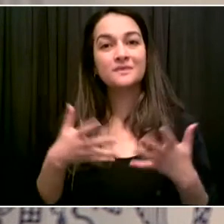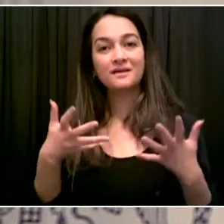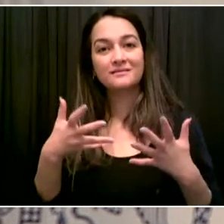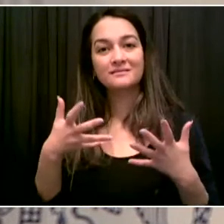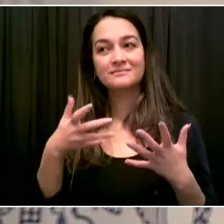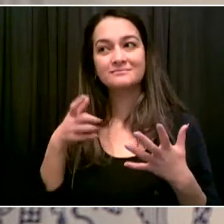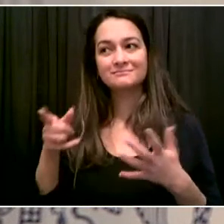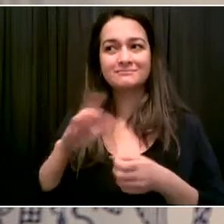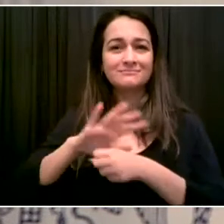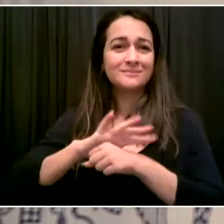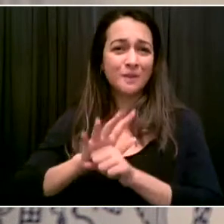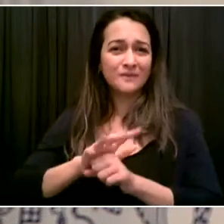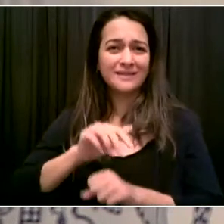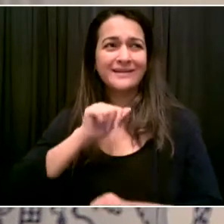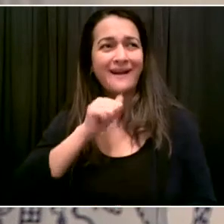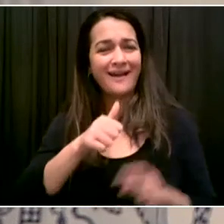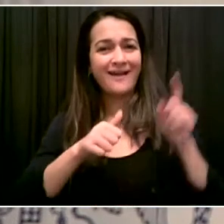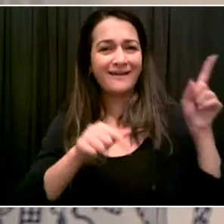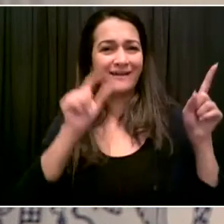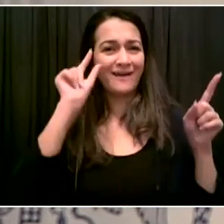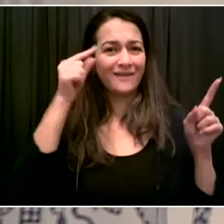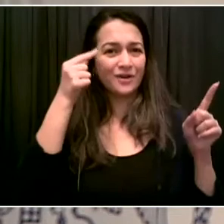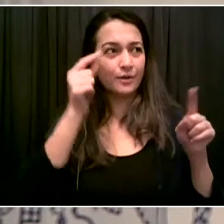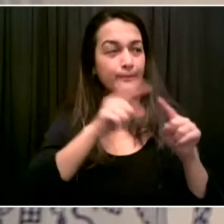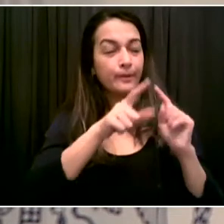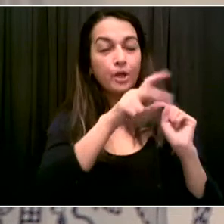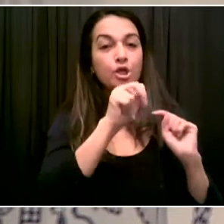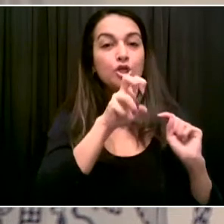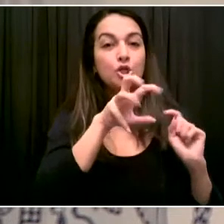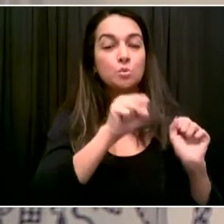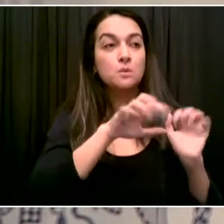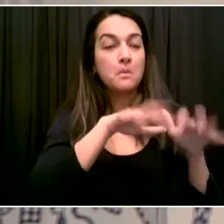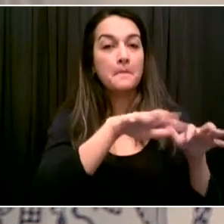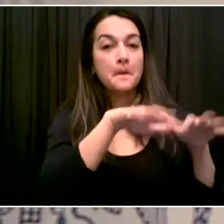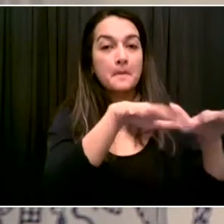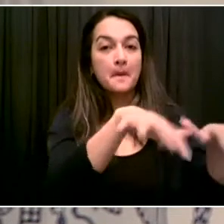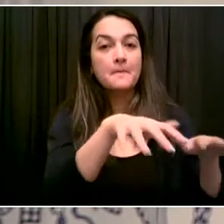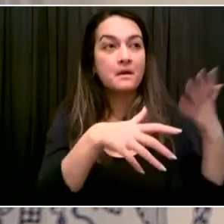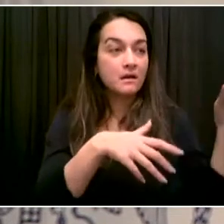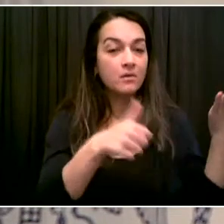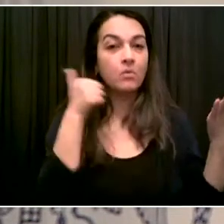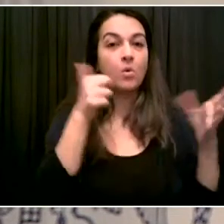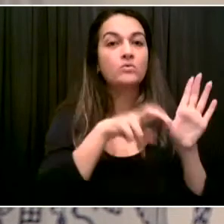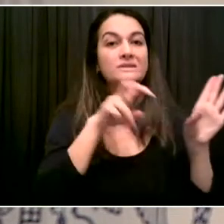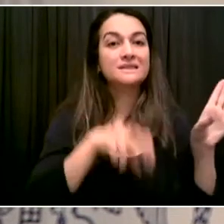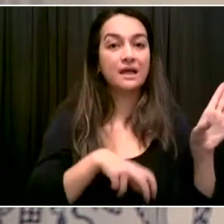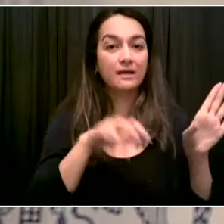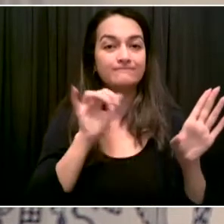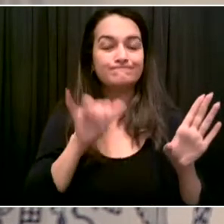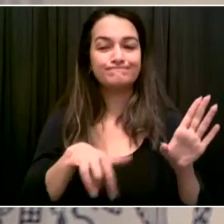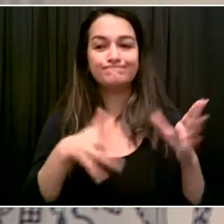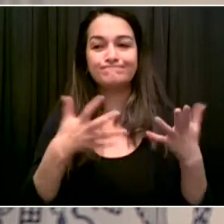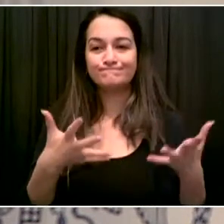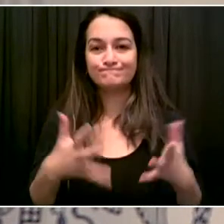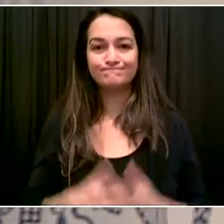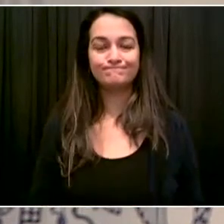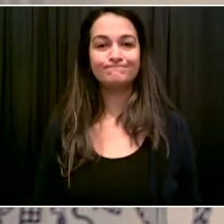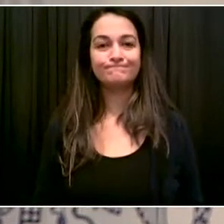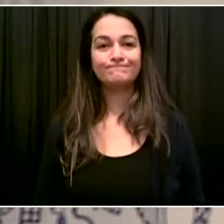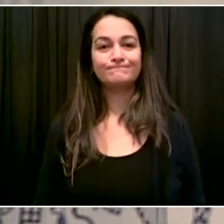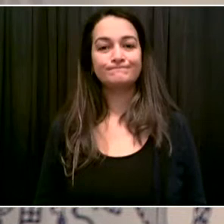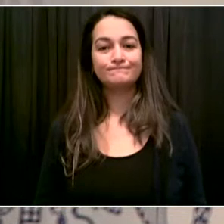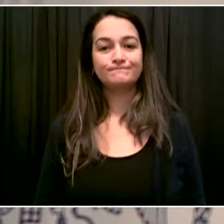like sexual harassment and assault. It makes no sense. If Kathy Hochul's in office, I'm quite sure we can work together.